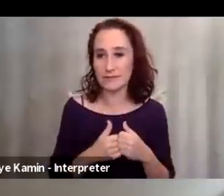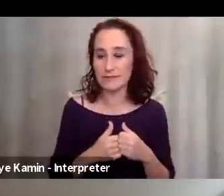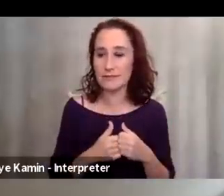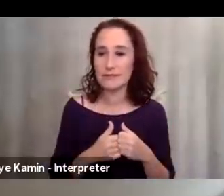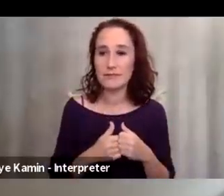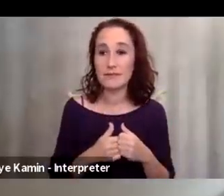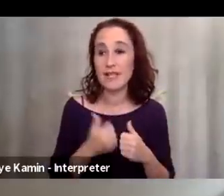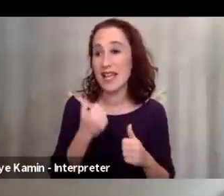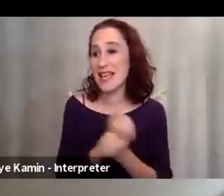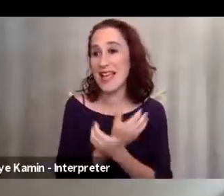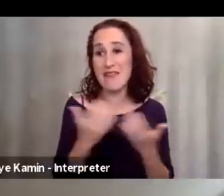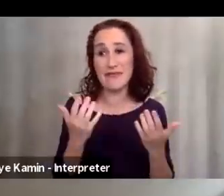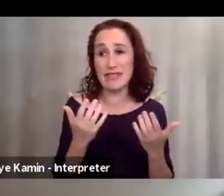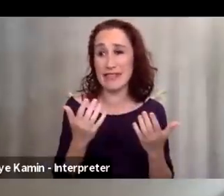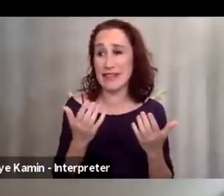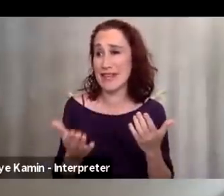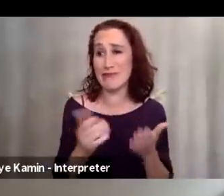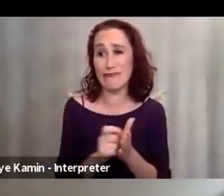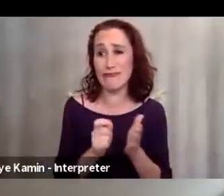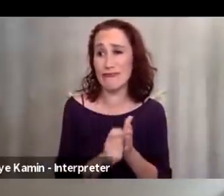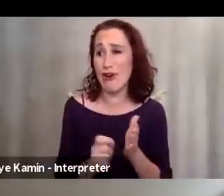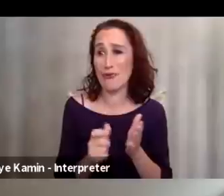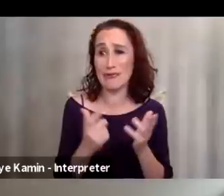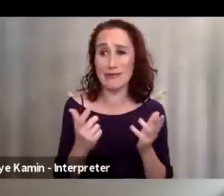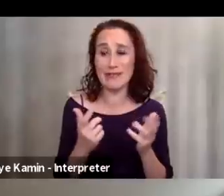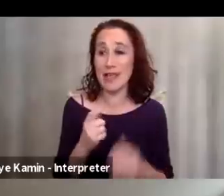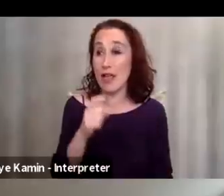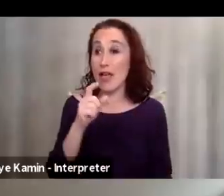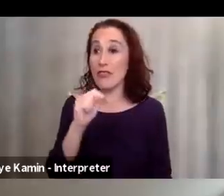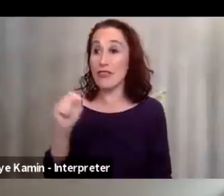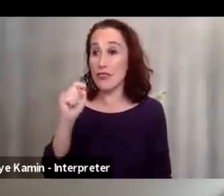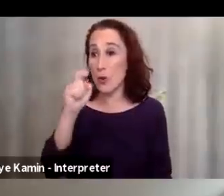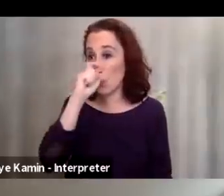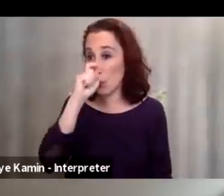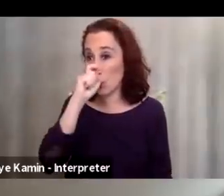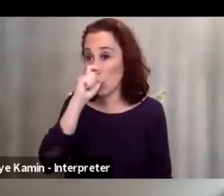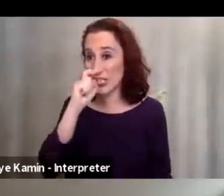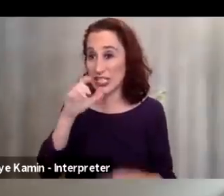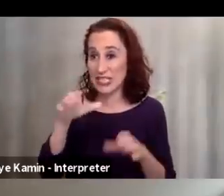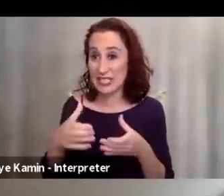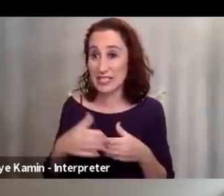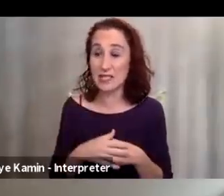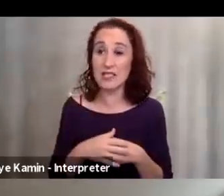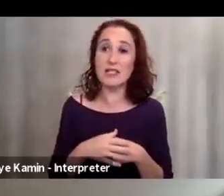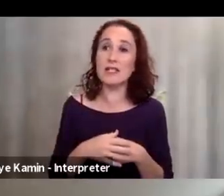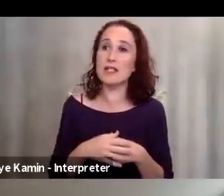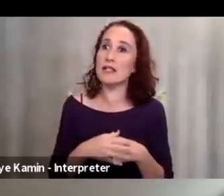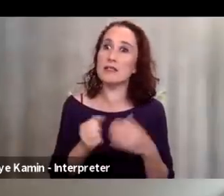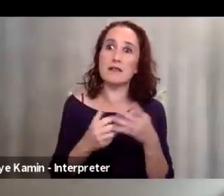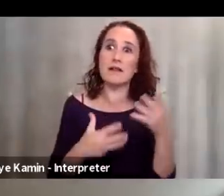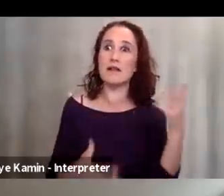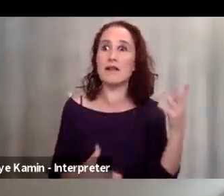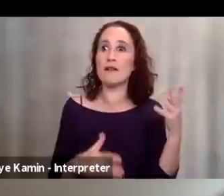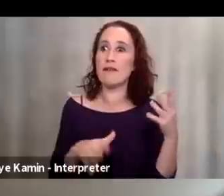I mean, everything that he wrote is just the witches. He's just got such a gigantic catalog, and they're all